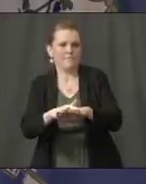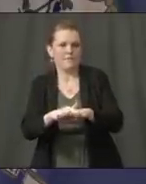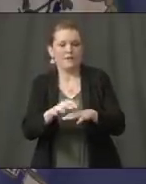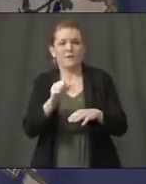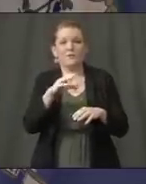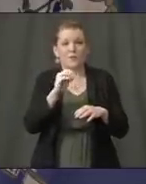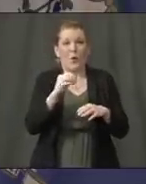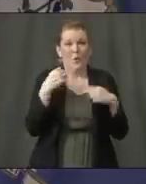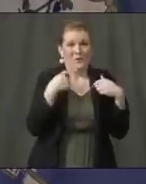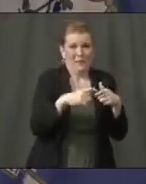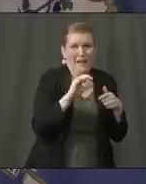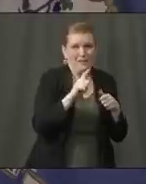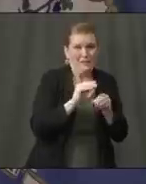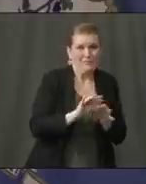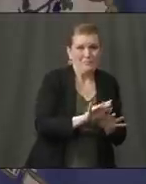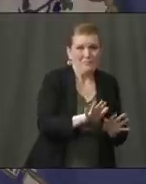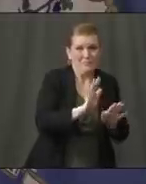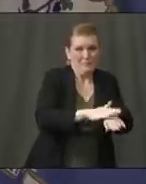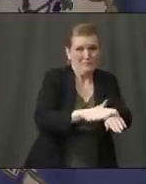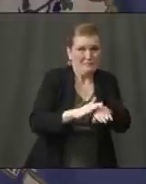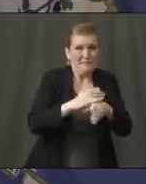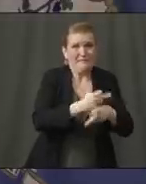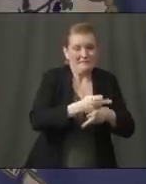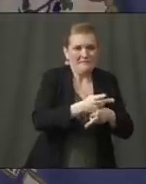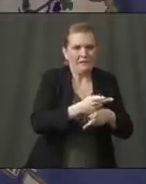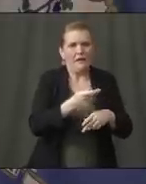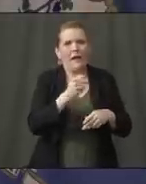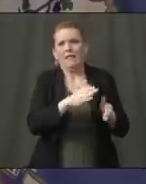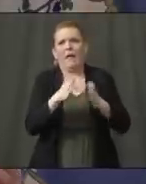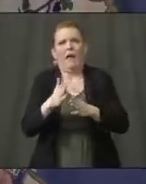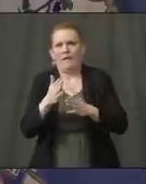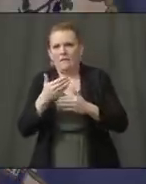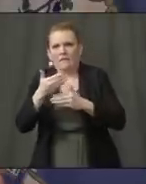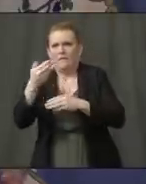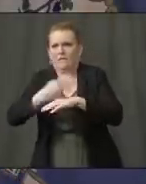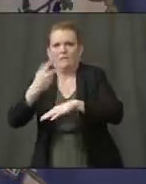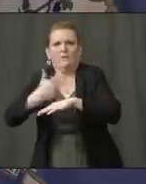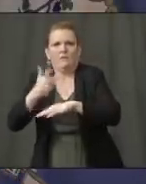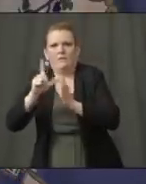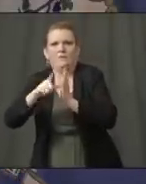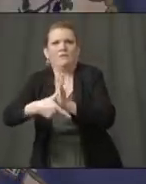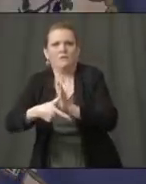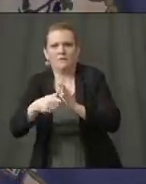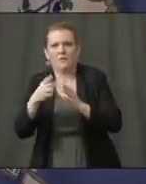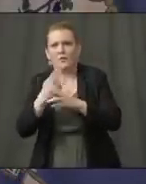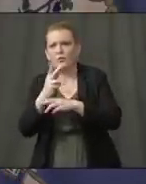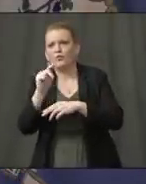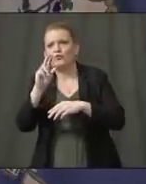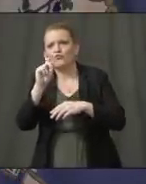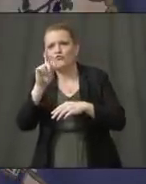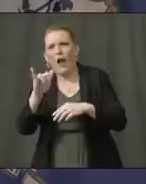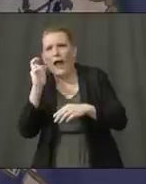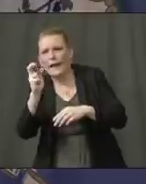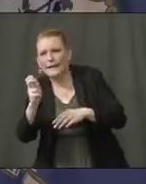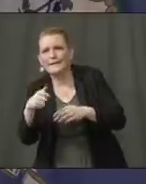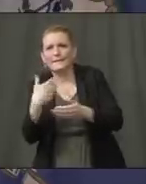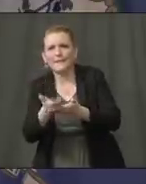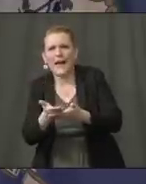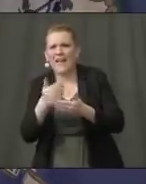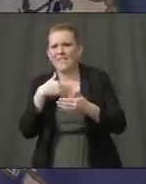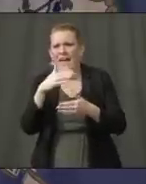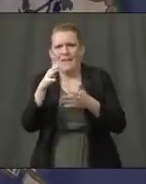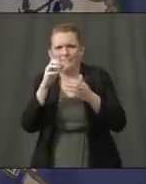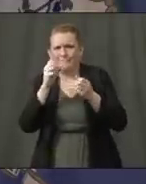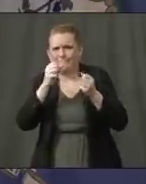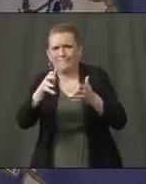the Hartford baseball grounds, and they're all taking the trolleys there and cheering their hearts out for Babe Ruth